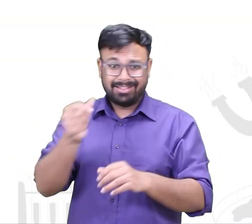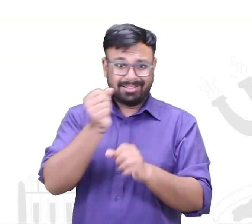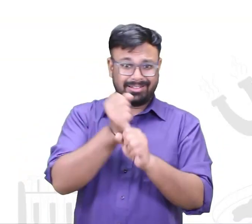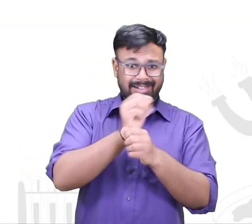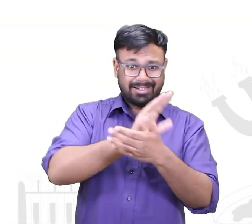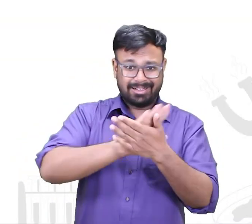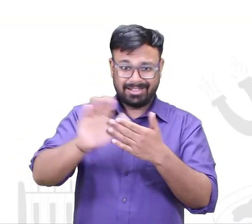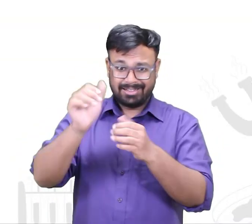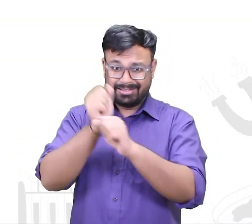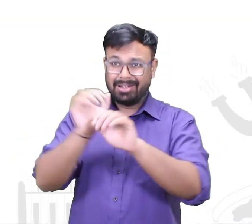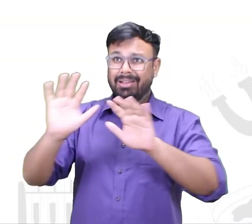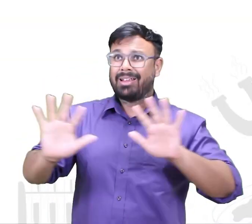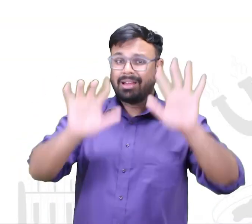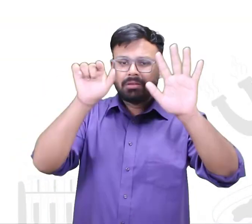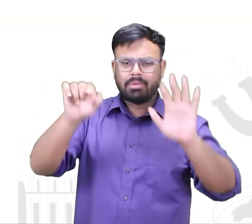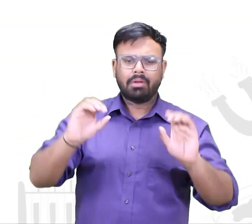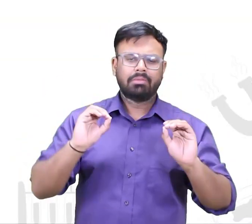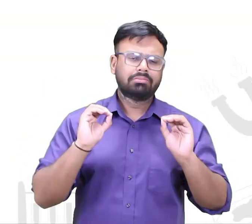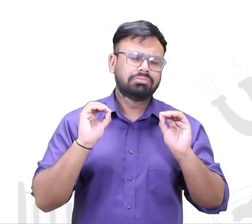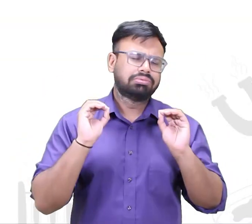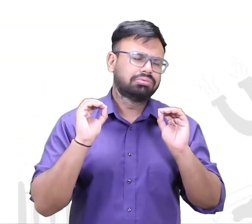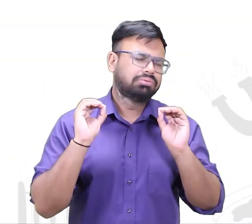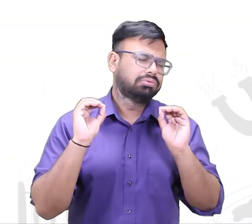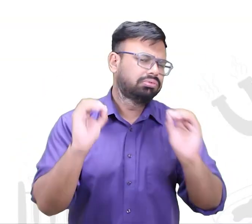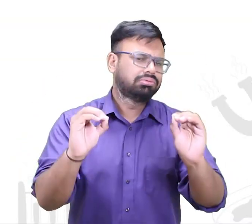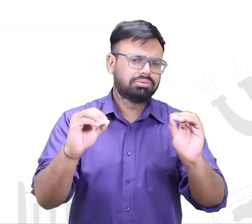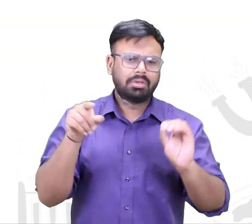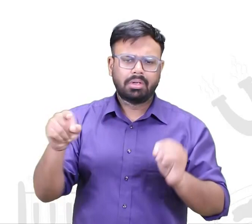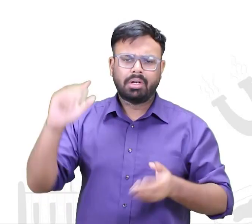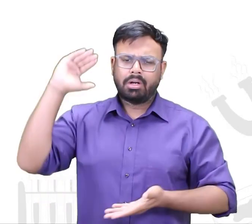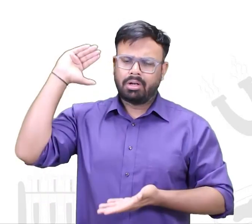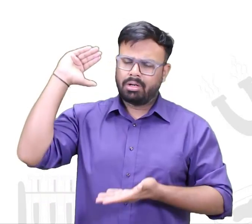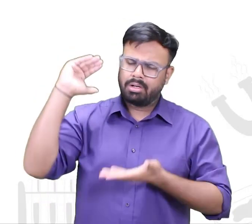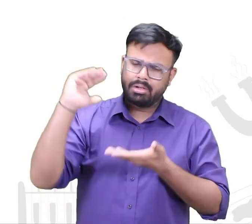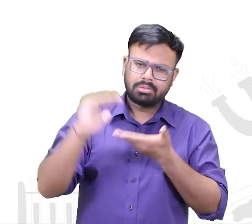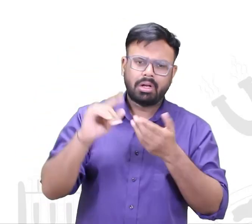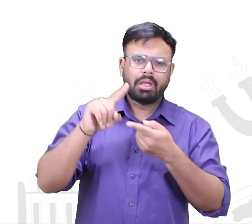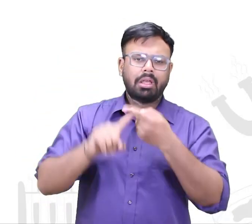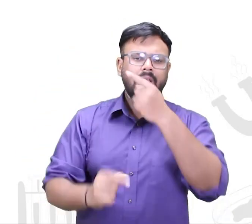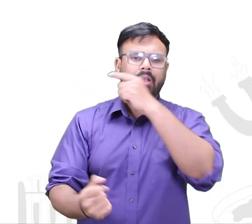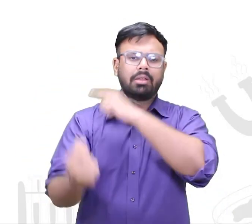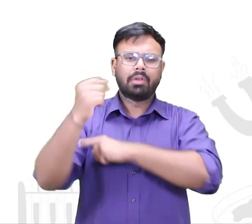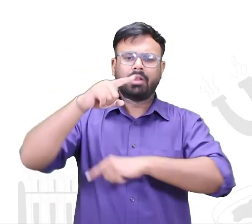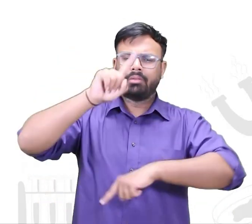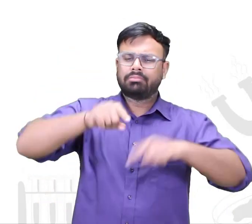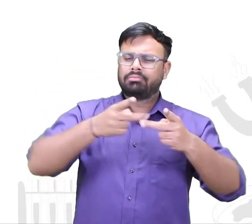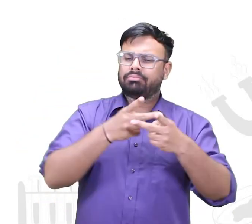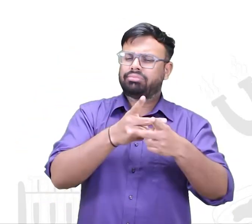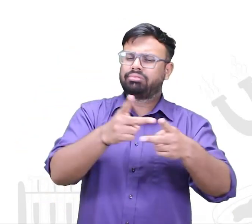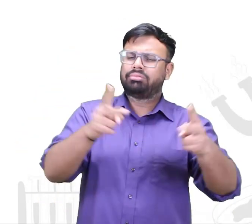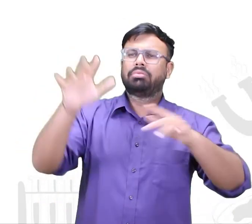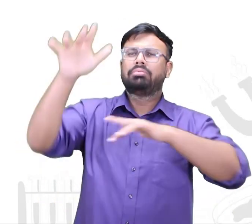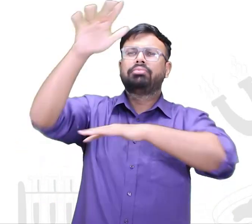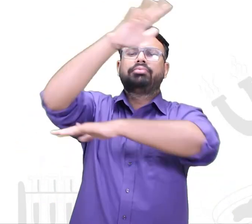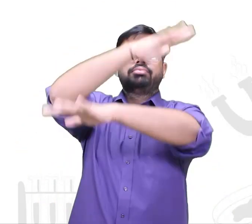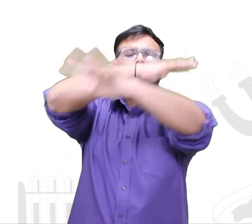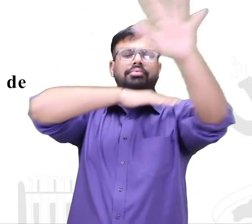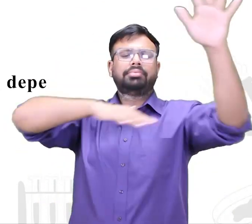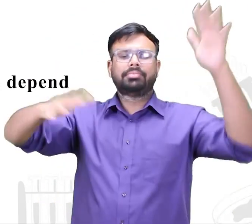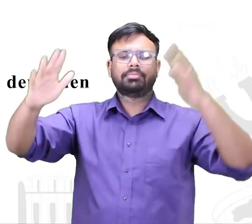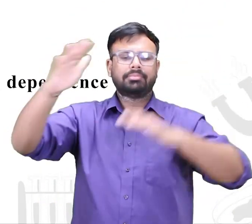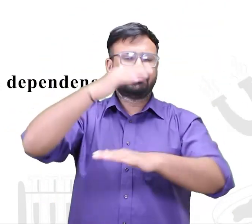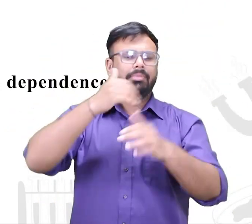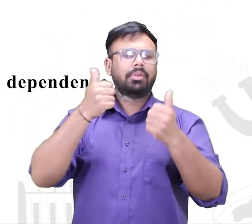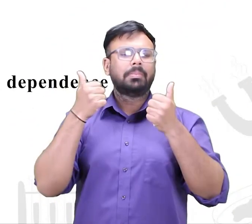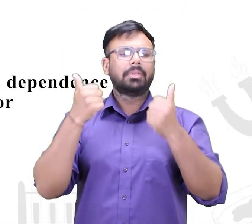no greenhouse gas emissions from fossil fuels and reduces some types of air pollution. Diversifying energy